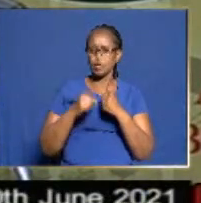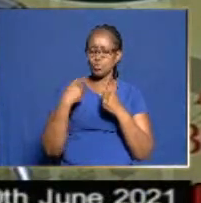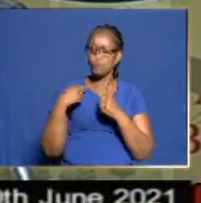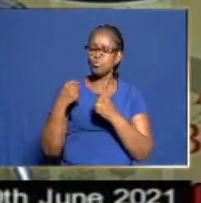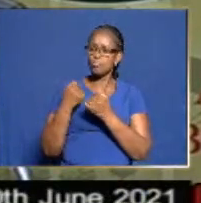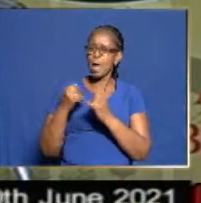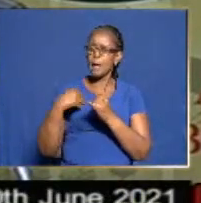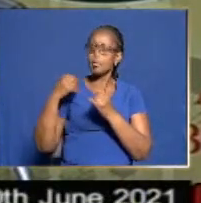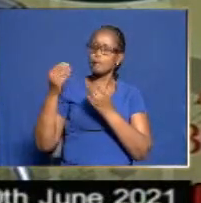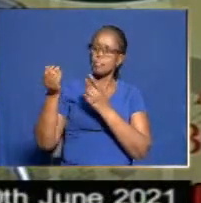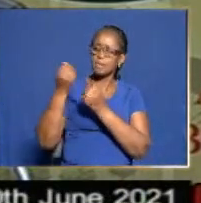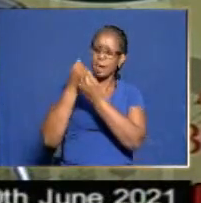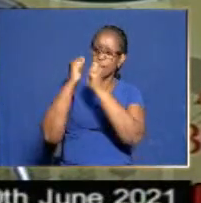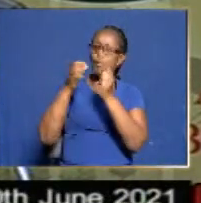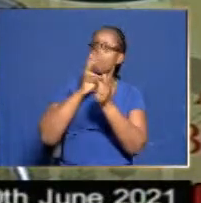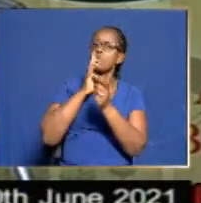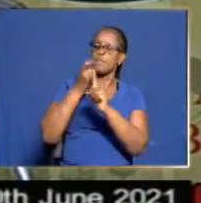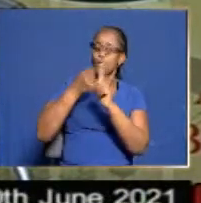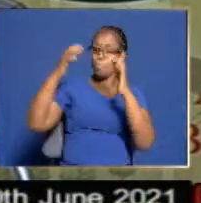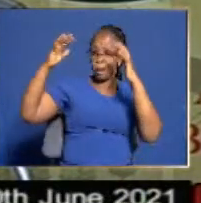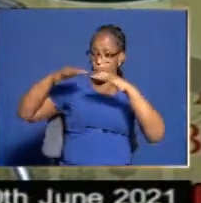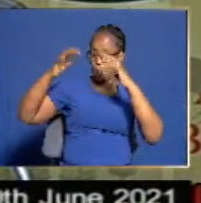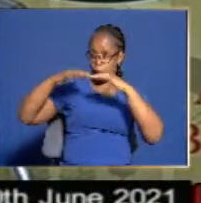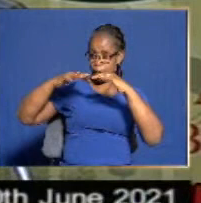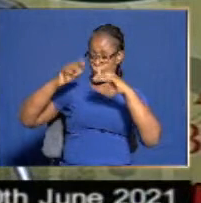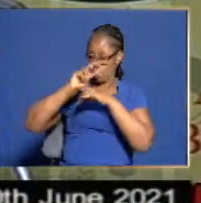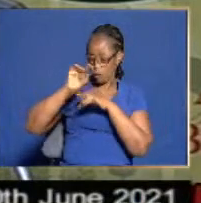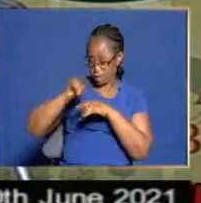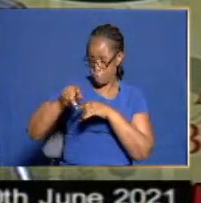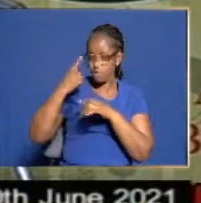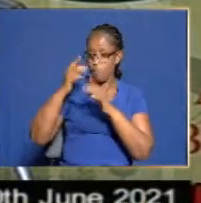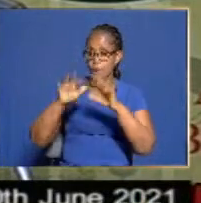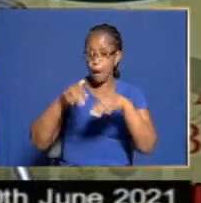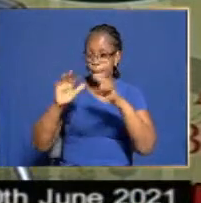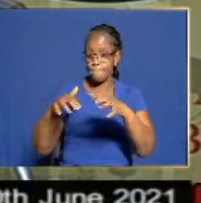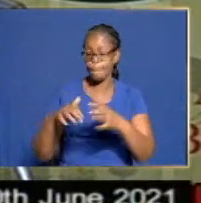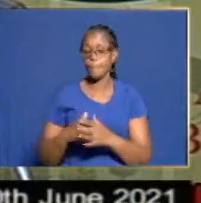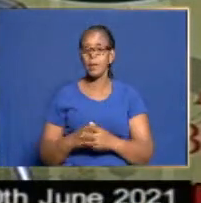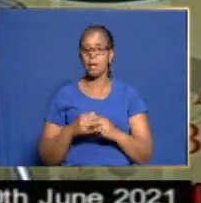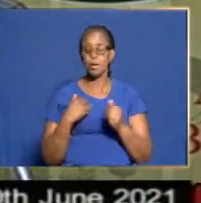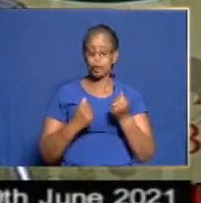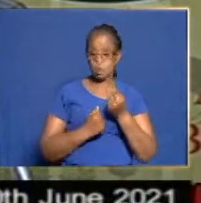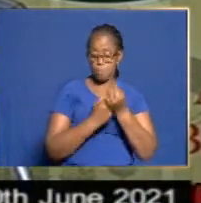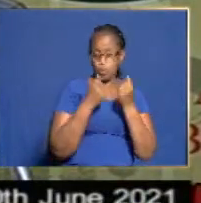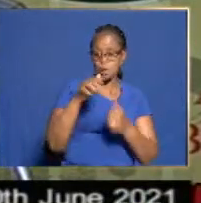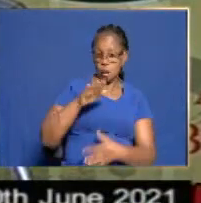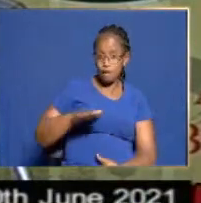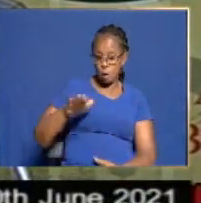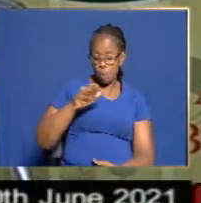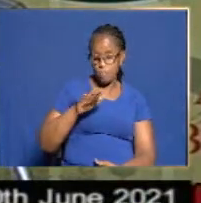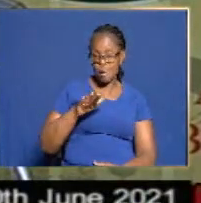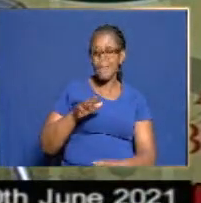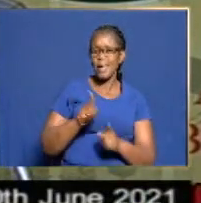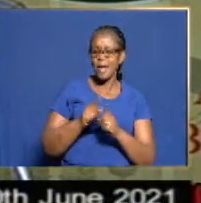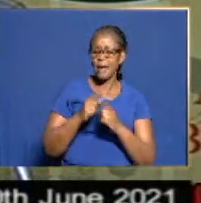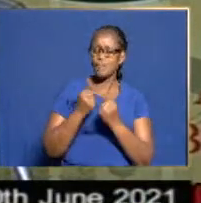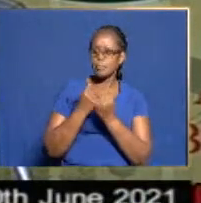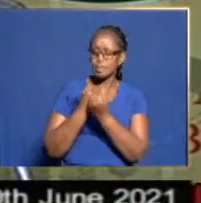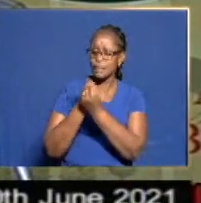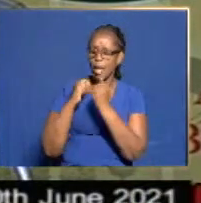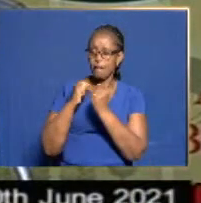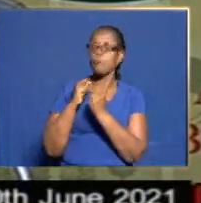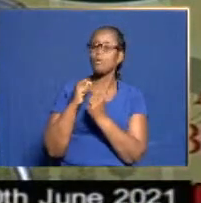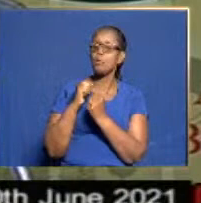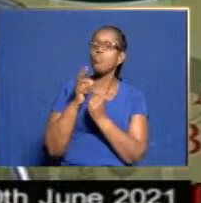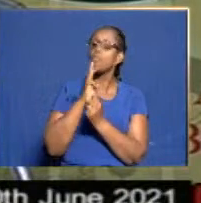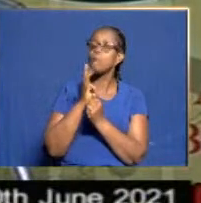for irrigation. Mr. Speaker, in order to support environment and water conservation, I have set